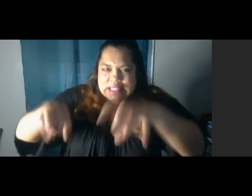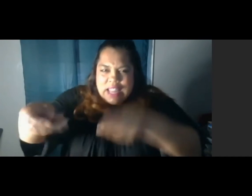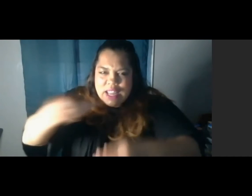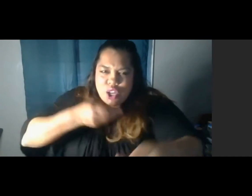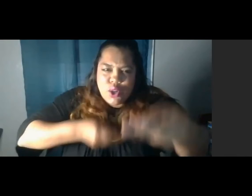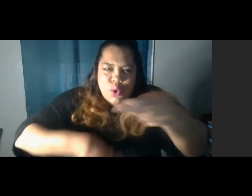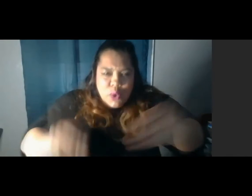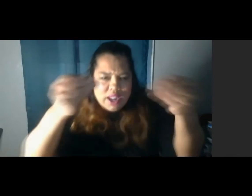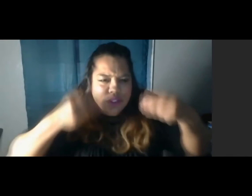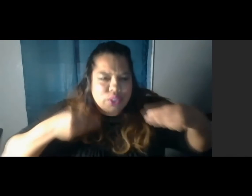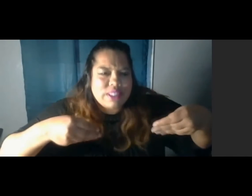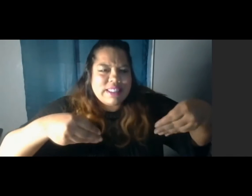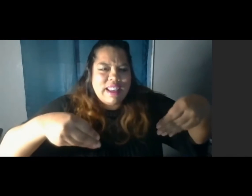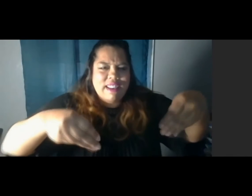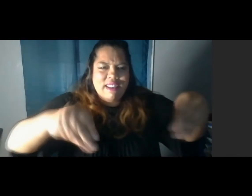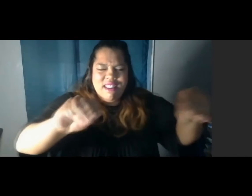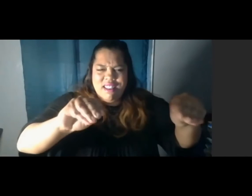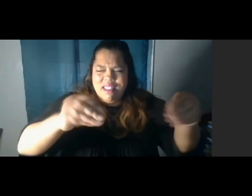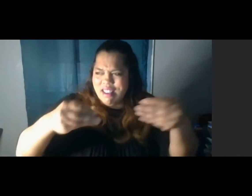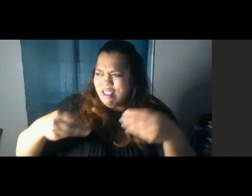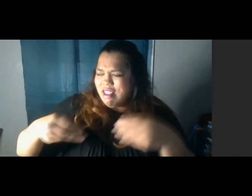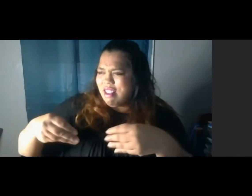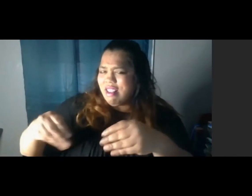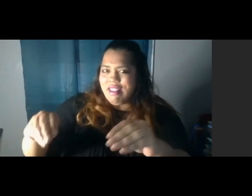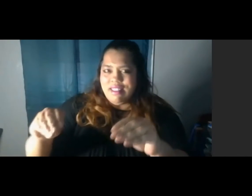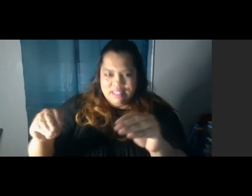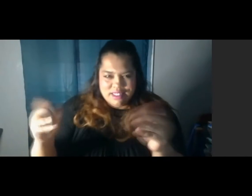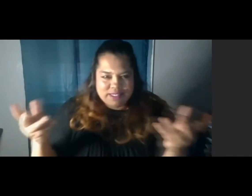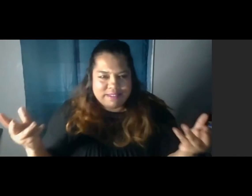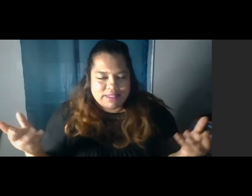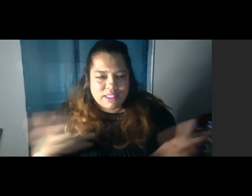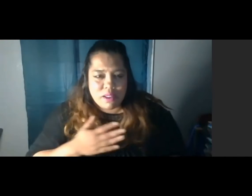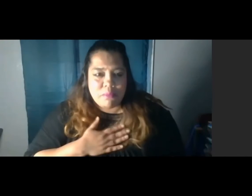sold I to the merchant ships.